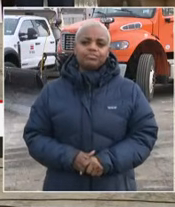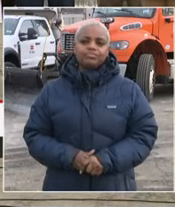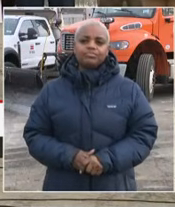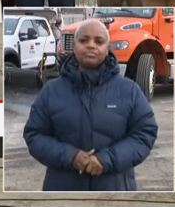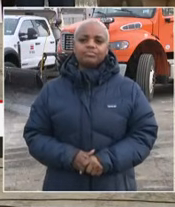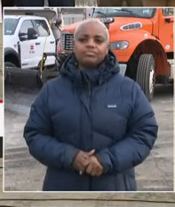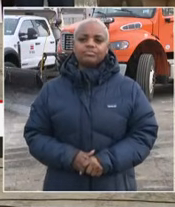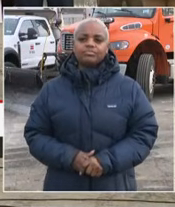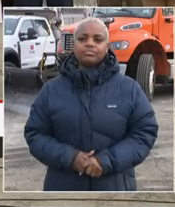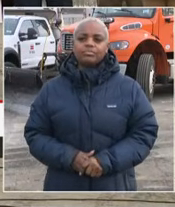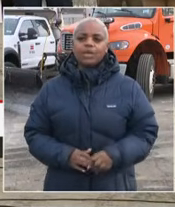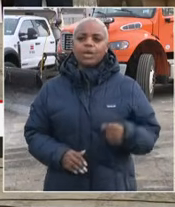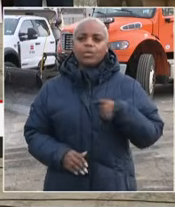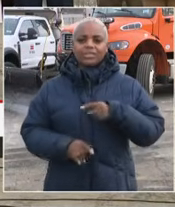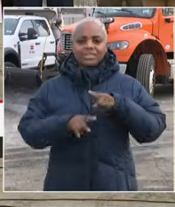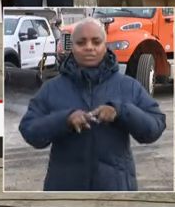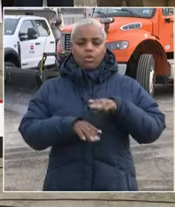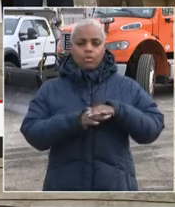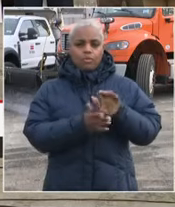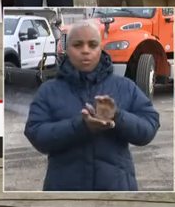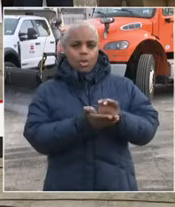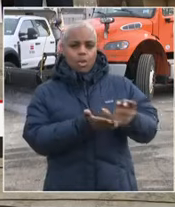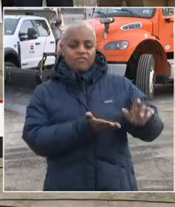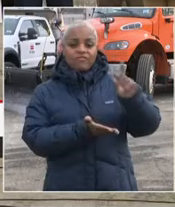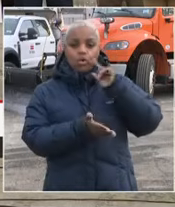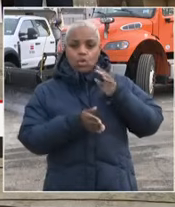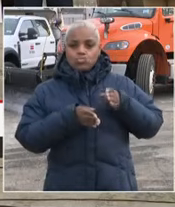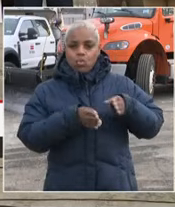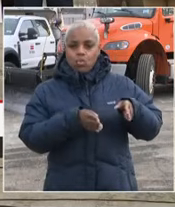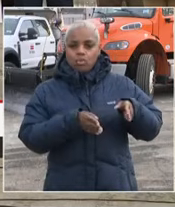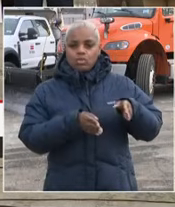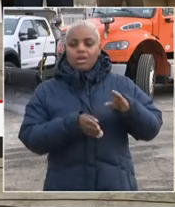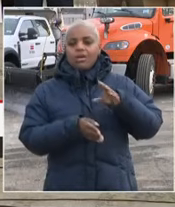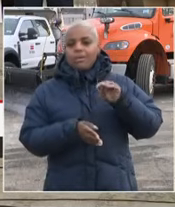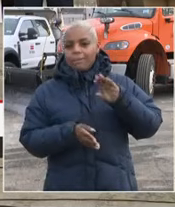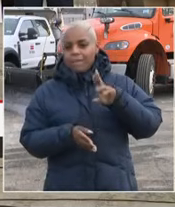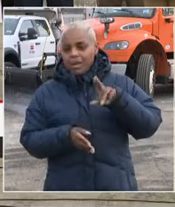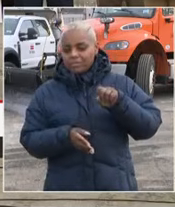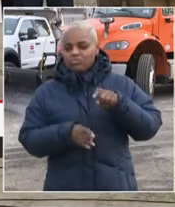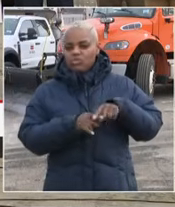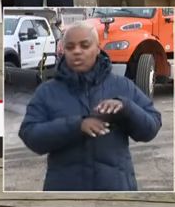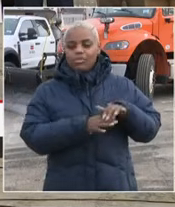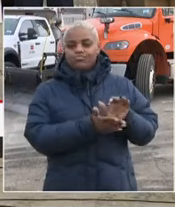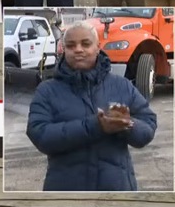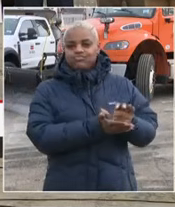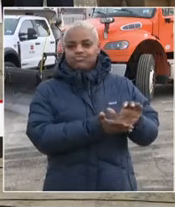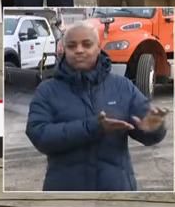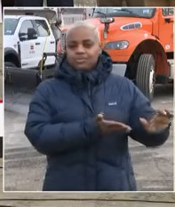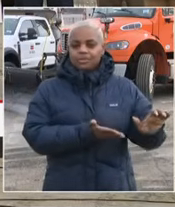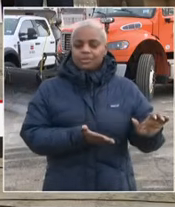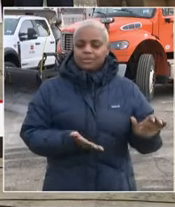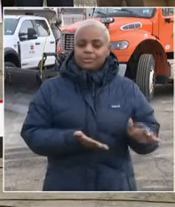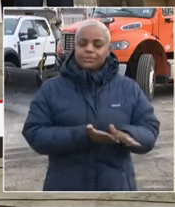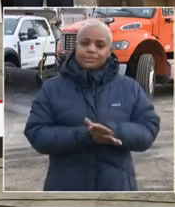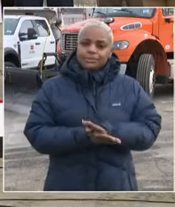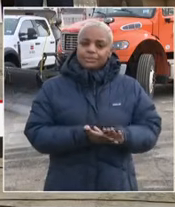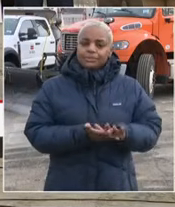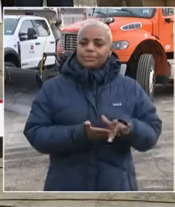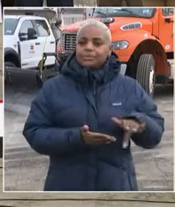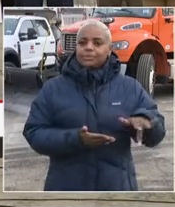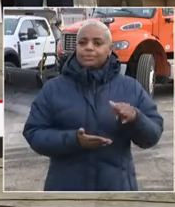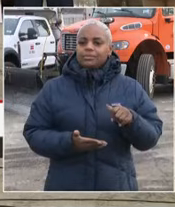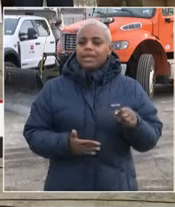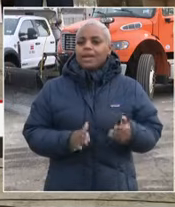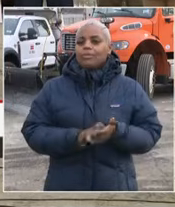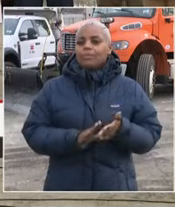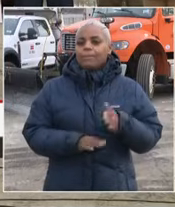where on the depot side and in the track side. For the mayor or any of you, the question was just asked a moment ago about